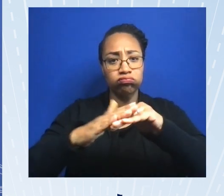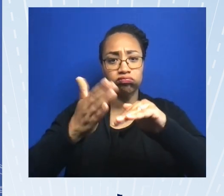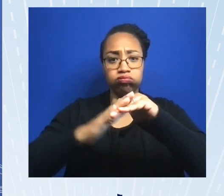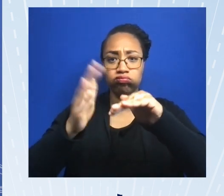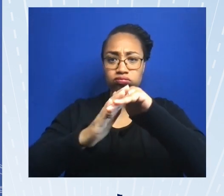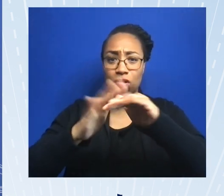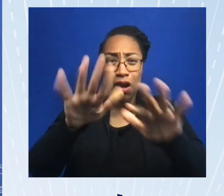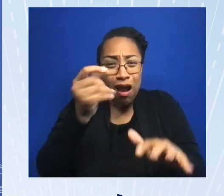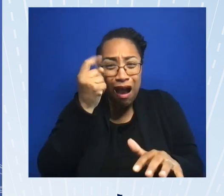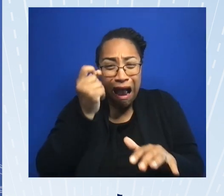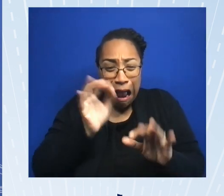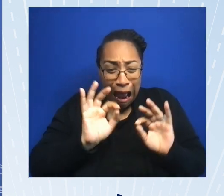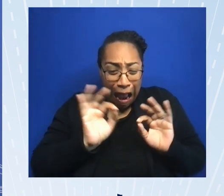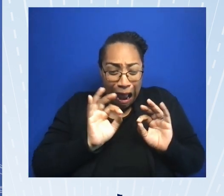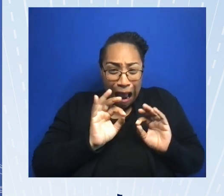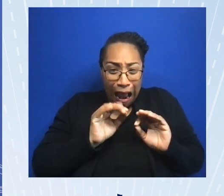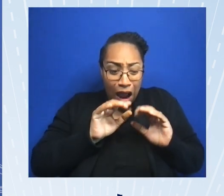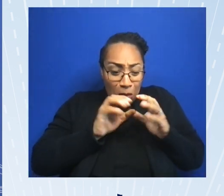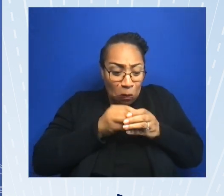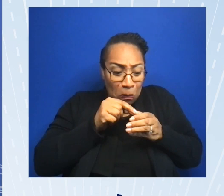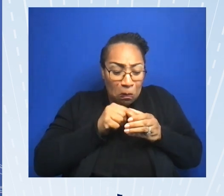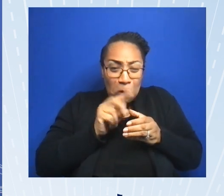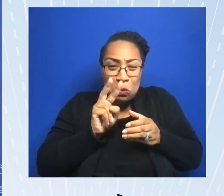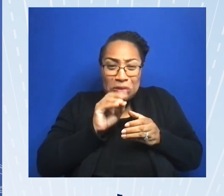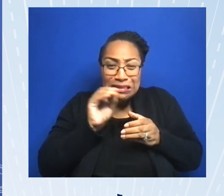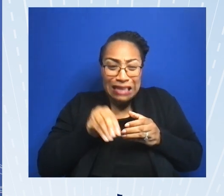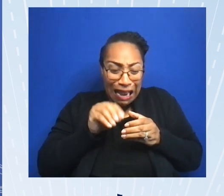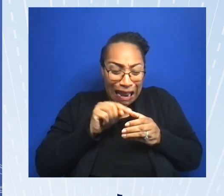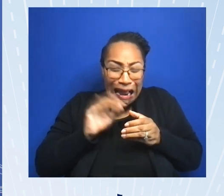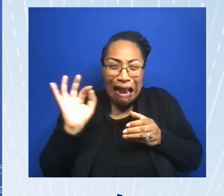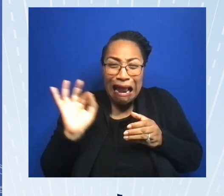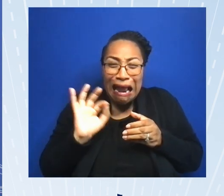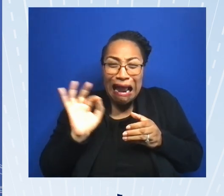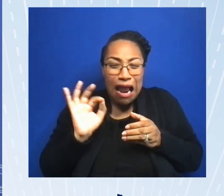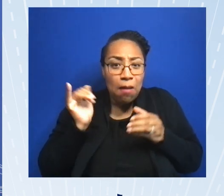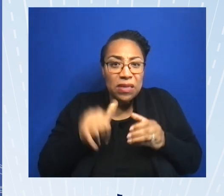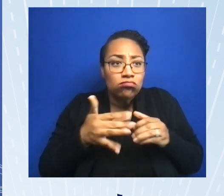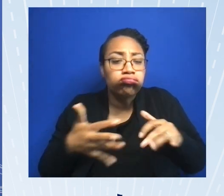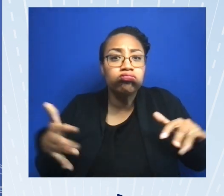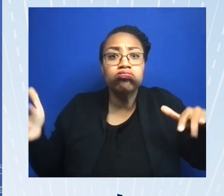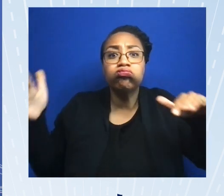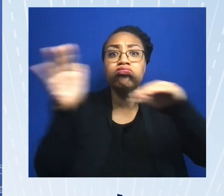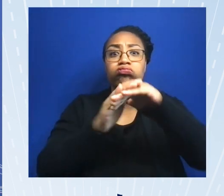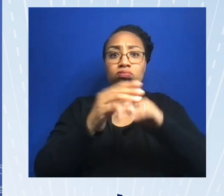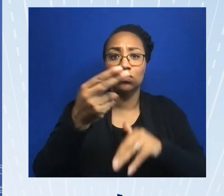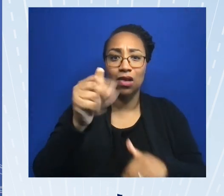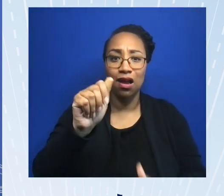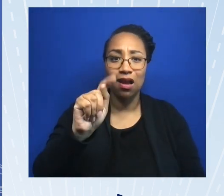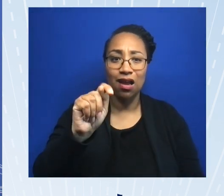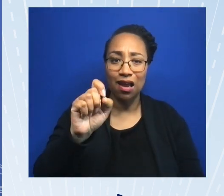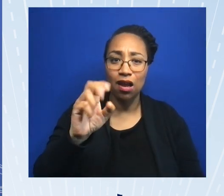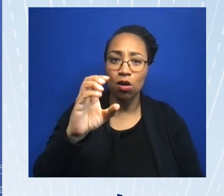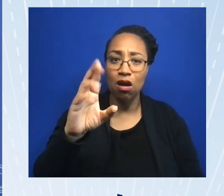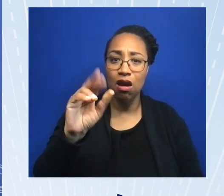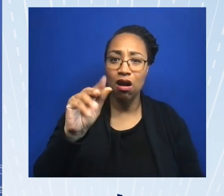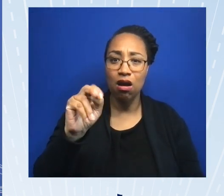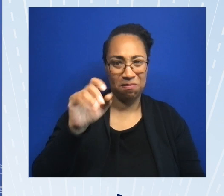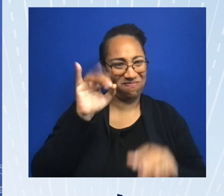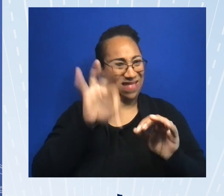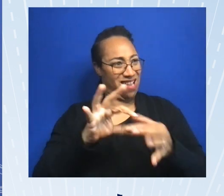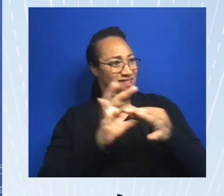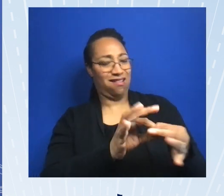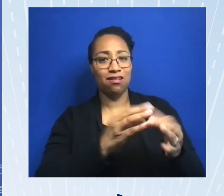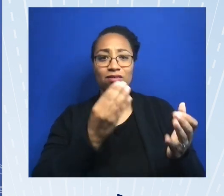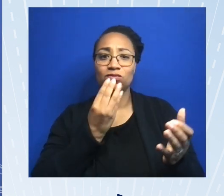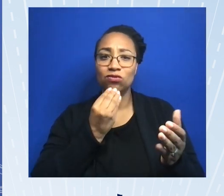its core, anti-Semitism divides us. It erodes our trust in government, institutions, and one